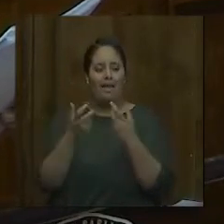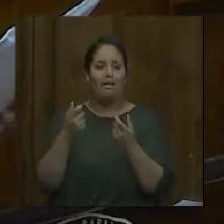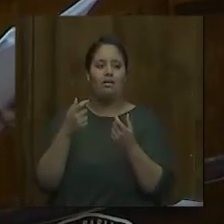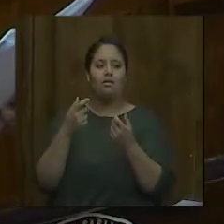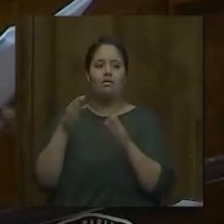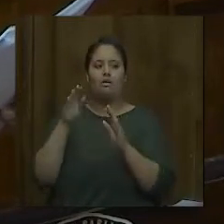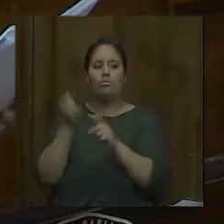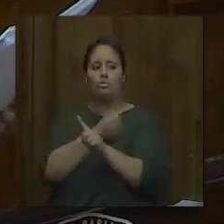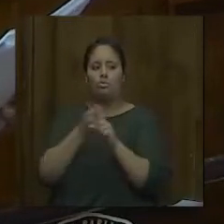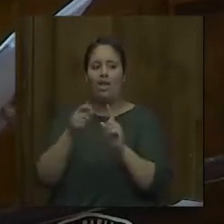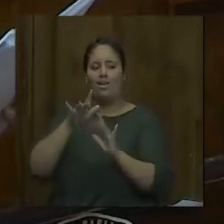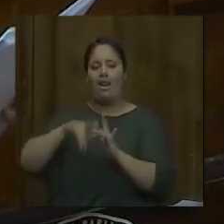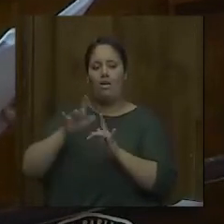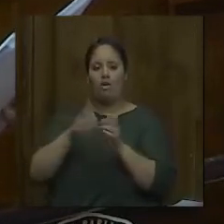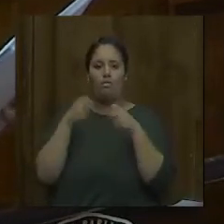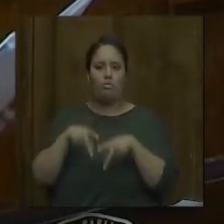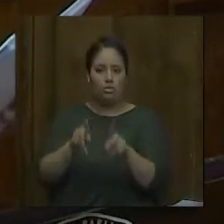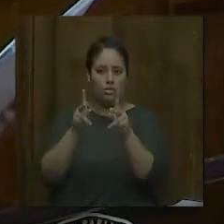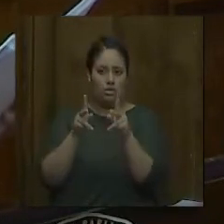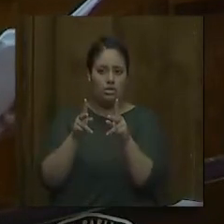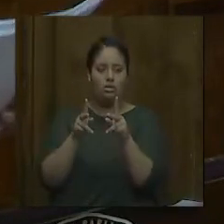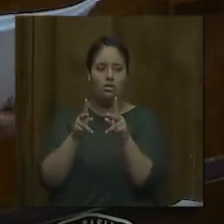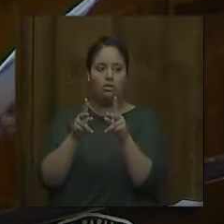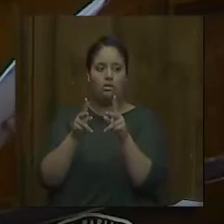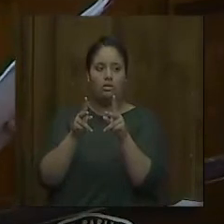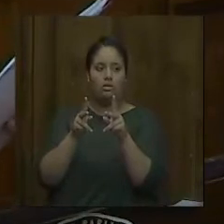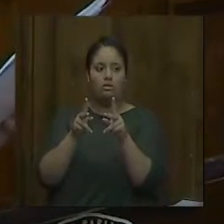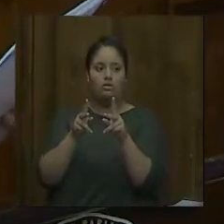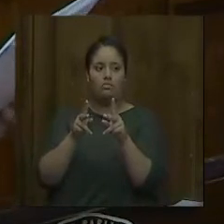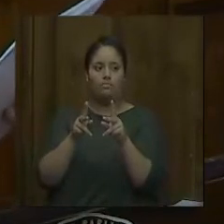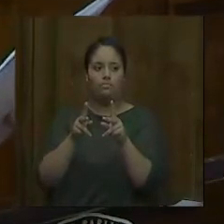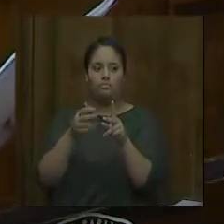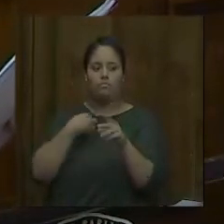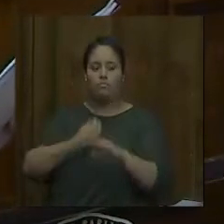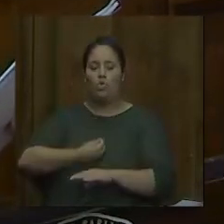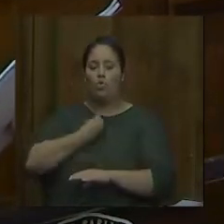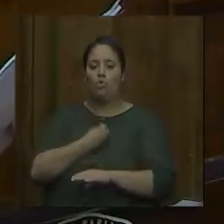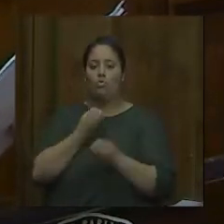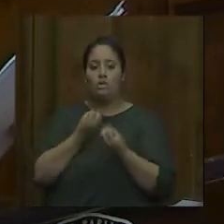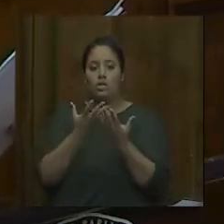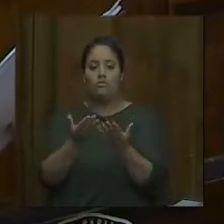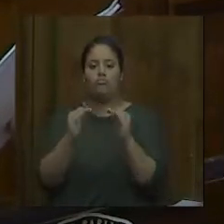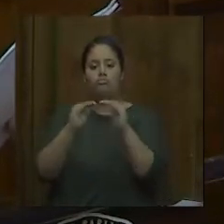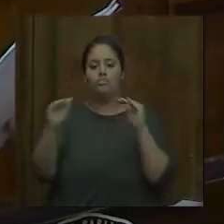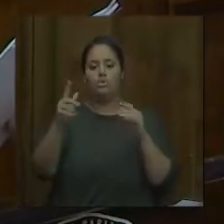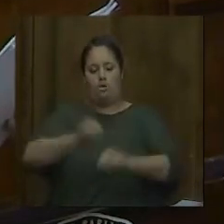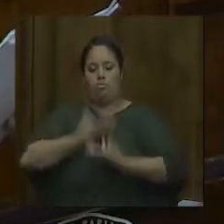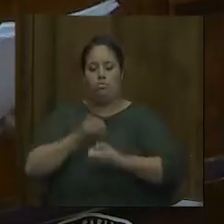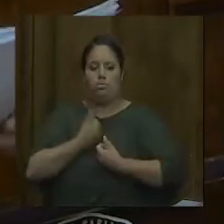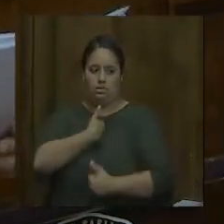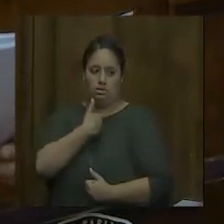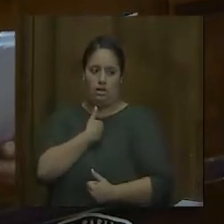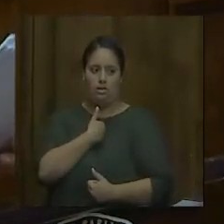viable opportunities take center stage when our youth are afforded a platform to express